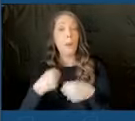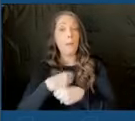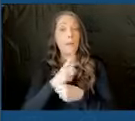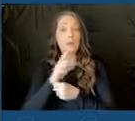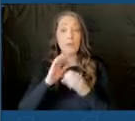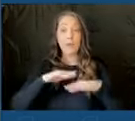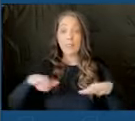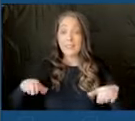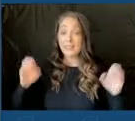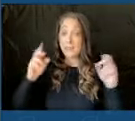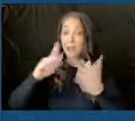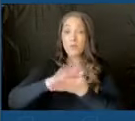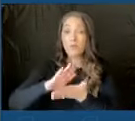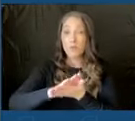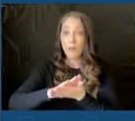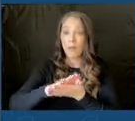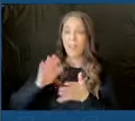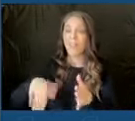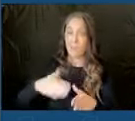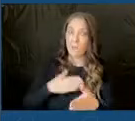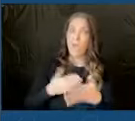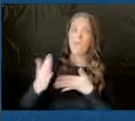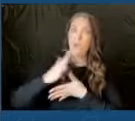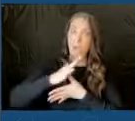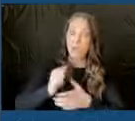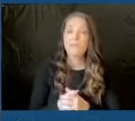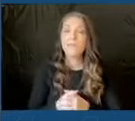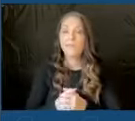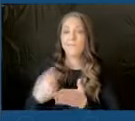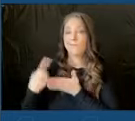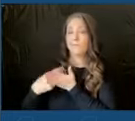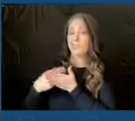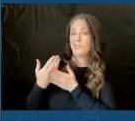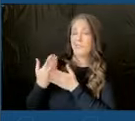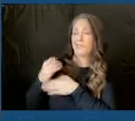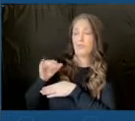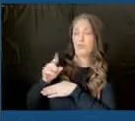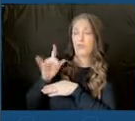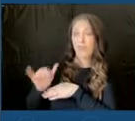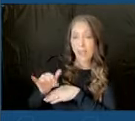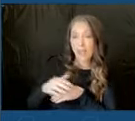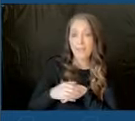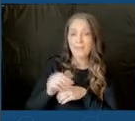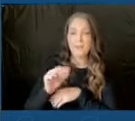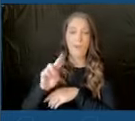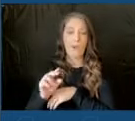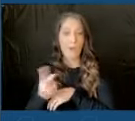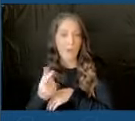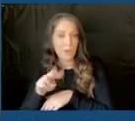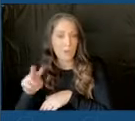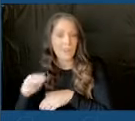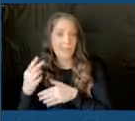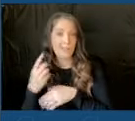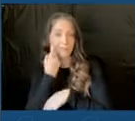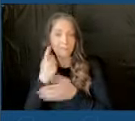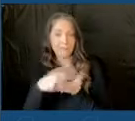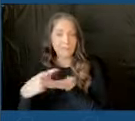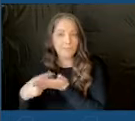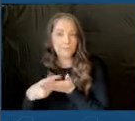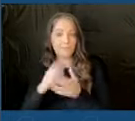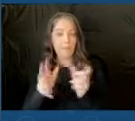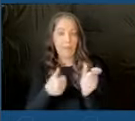other number one priority. We talked about this in July. We talked about our fall surge plan on August 22nd as we gave updates to make sure that parents